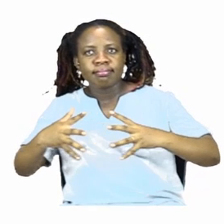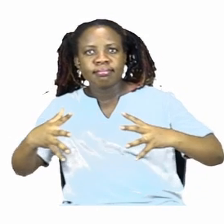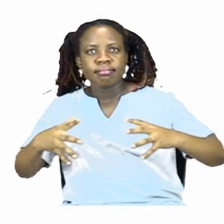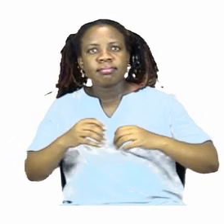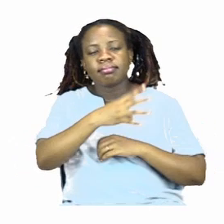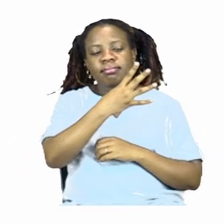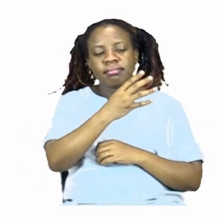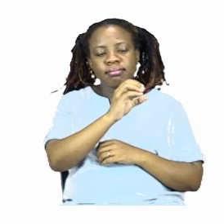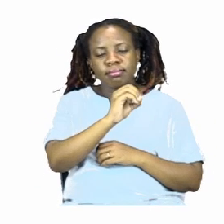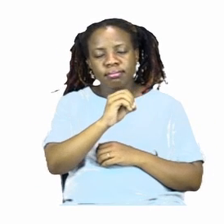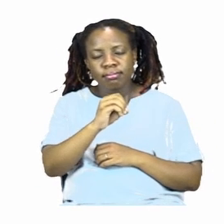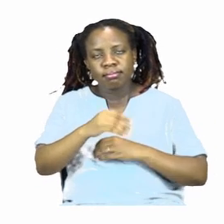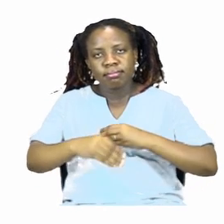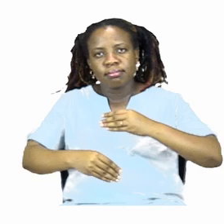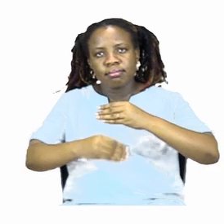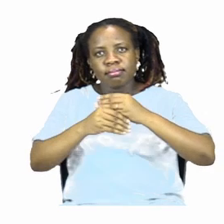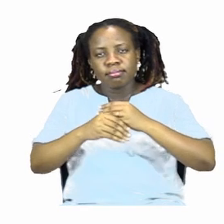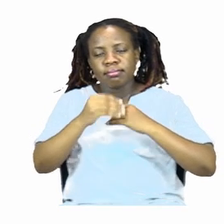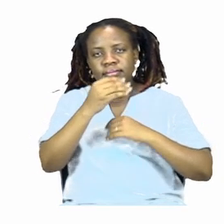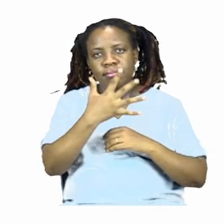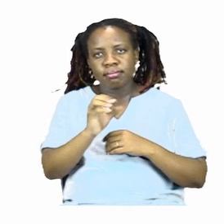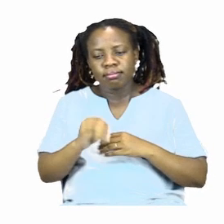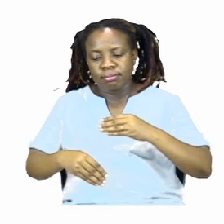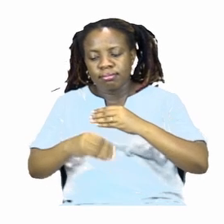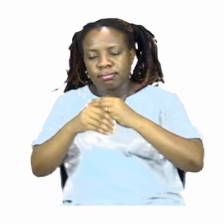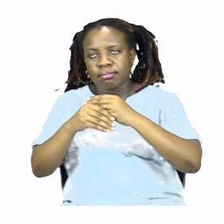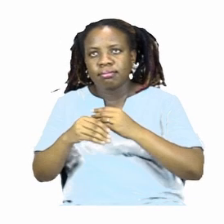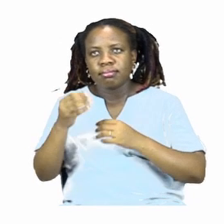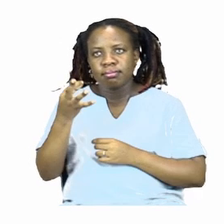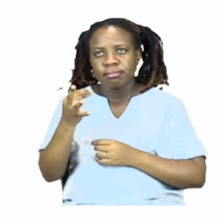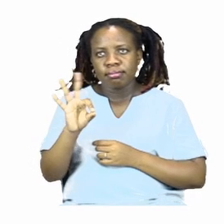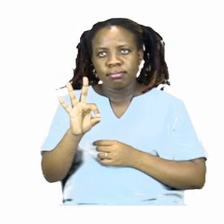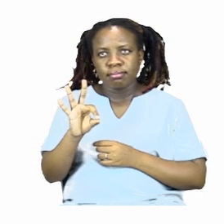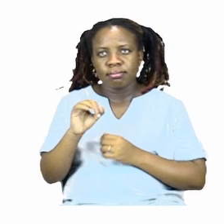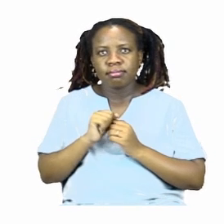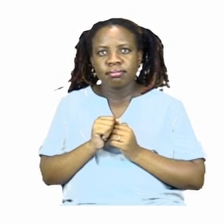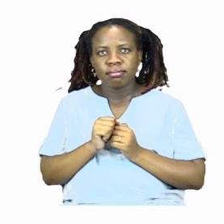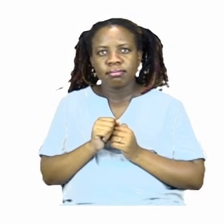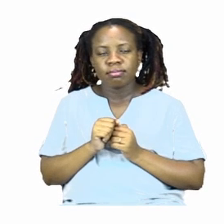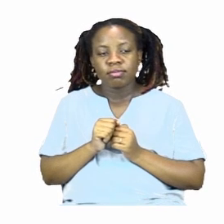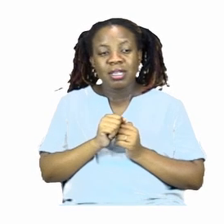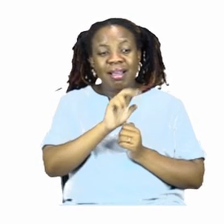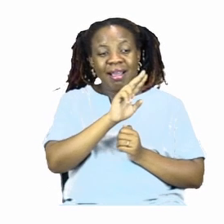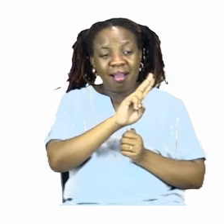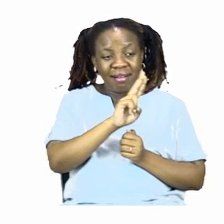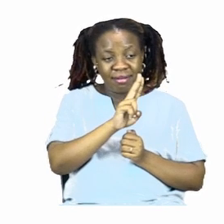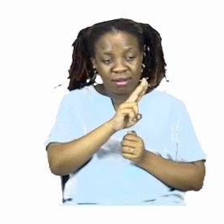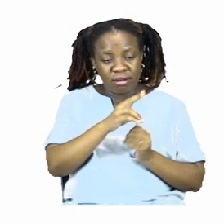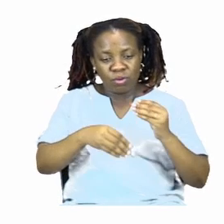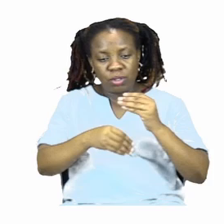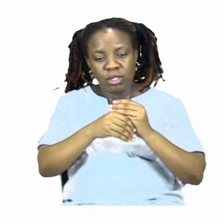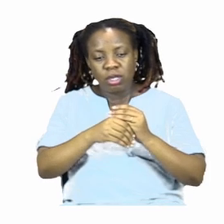400 plus 50 plus 9. So we add our hundreds, our tens and our